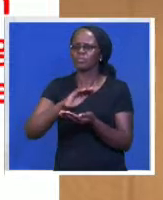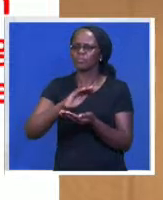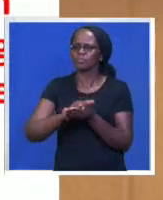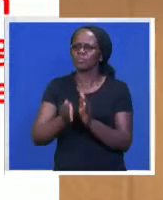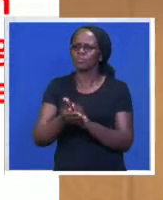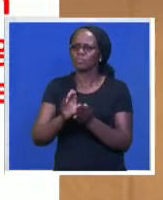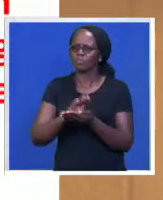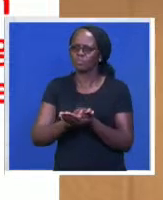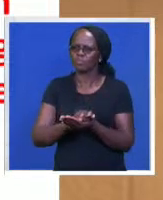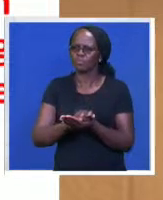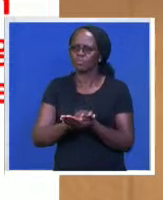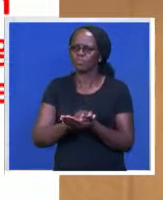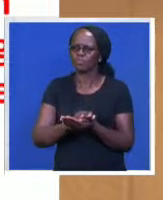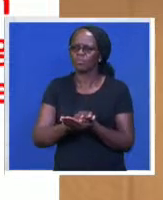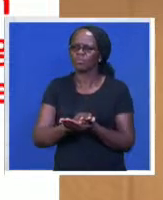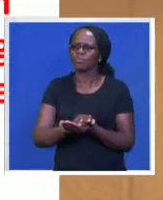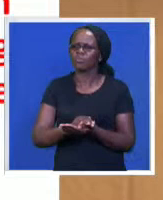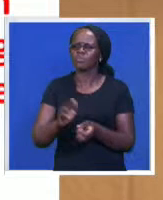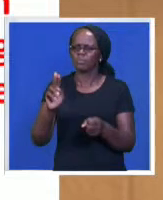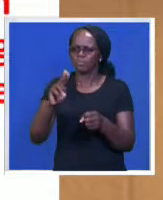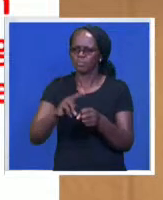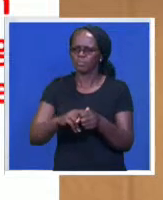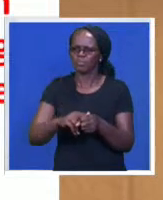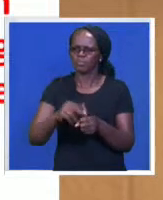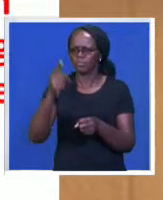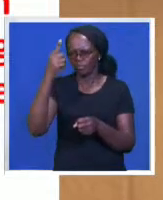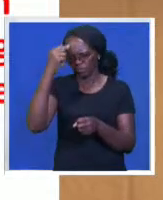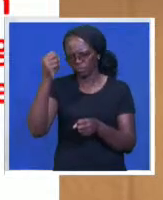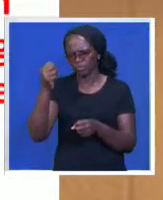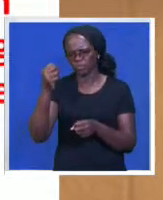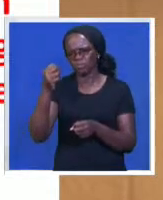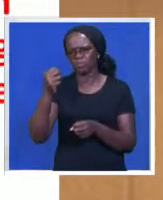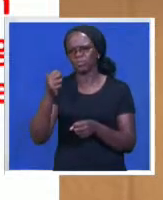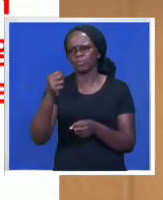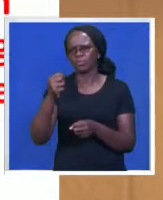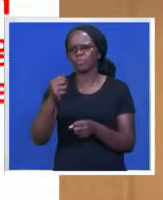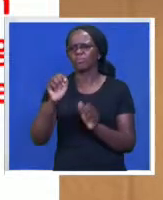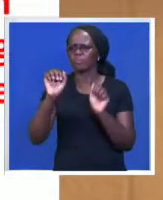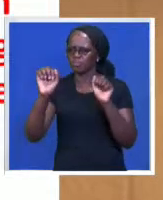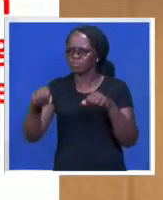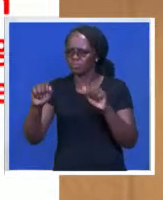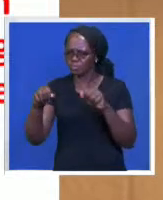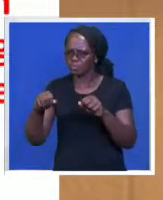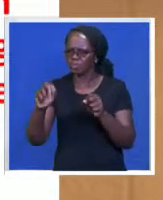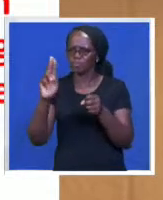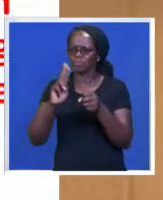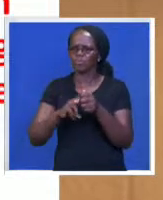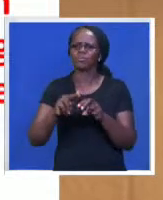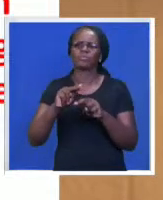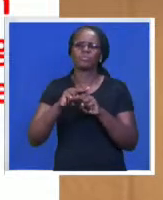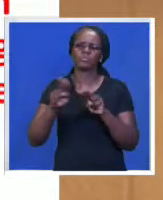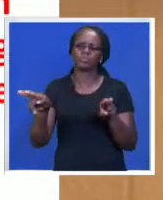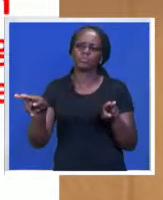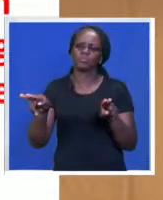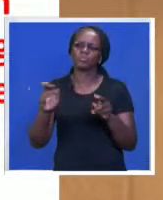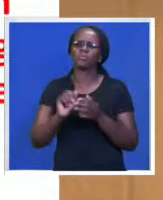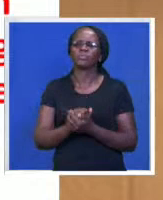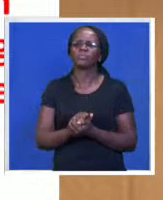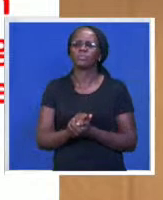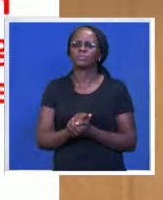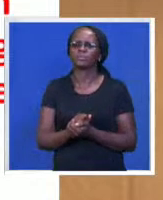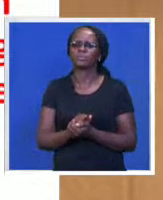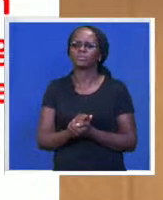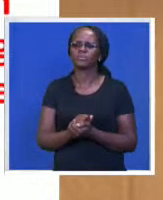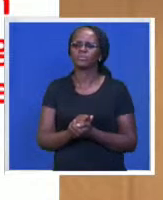taken this view of point or this answer of mine from the biblical side. I was not too general.